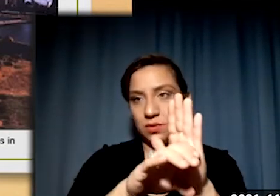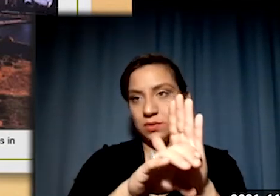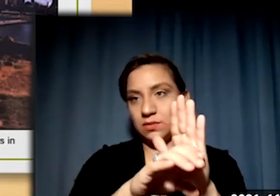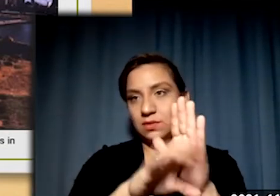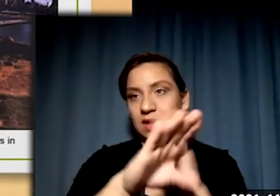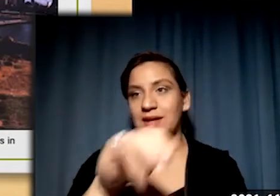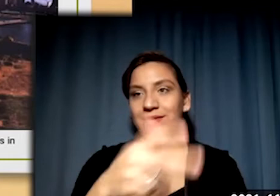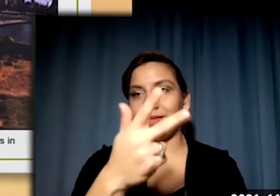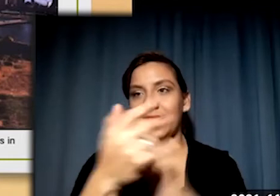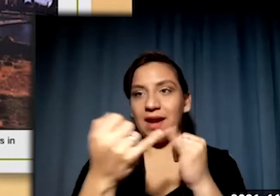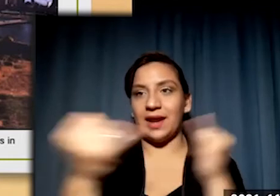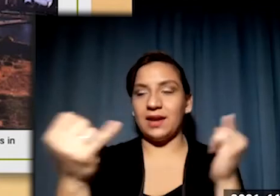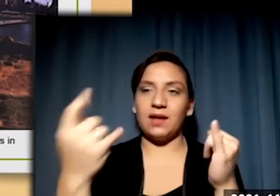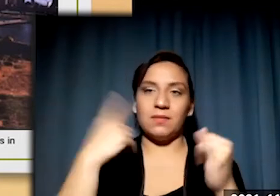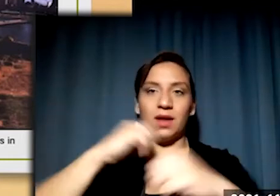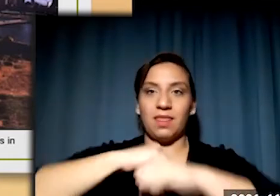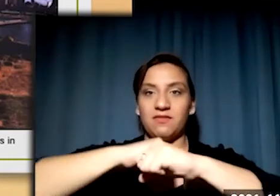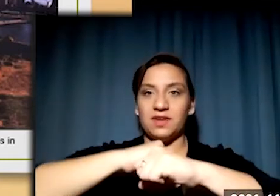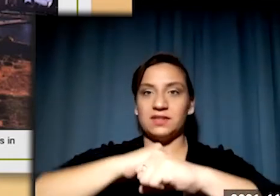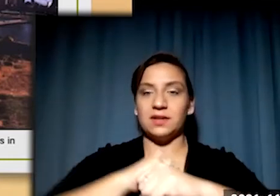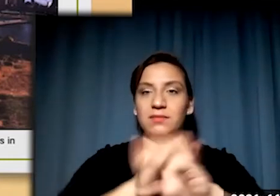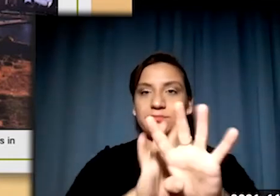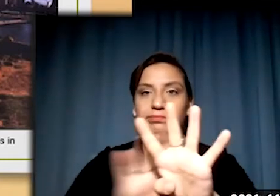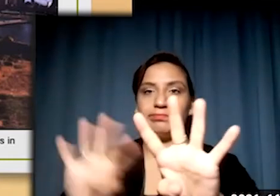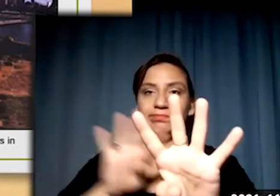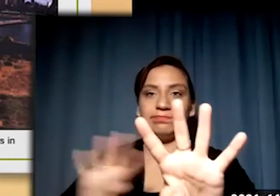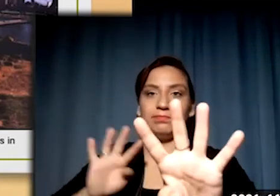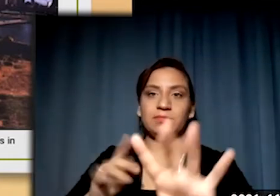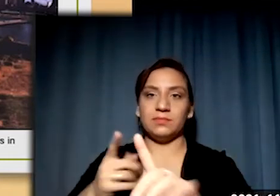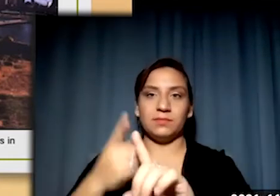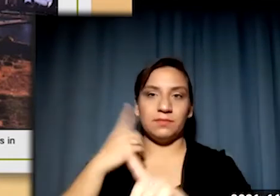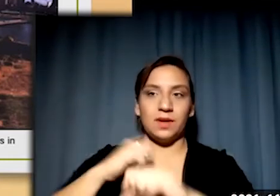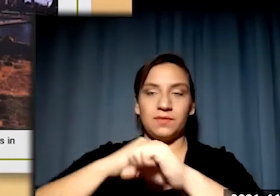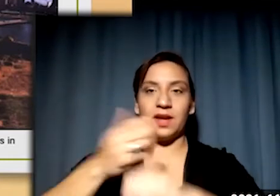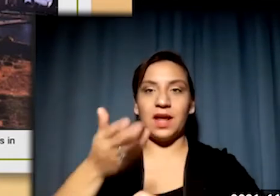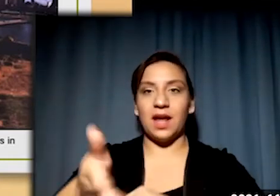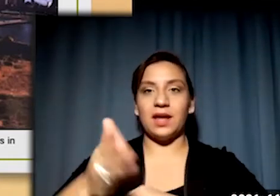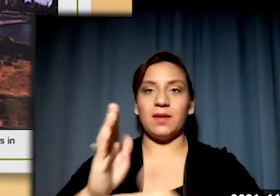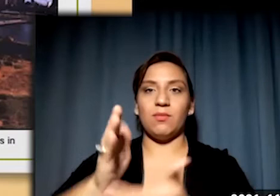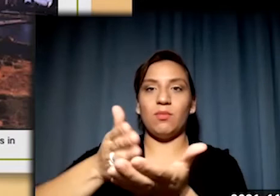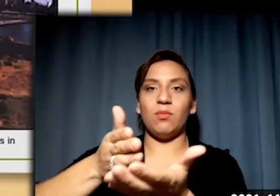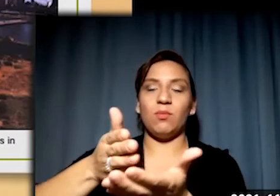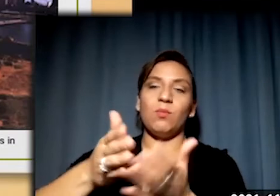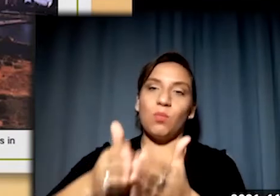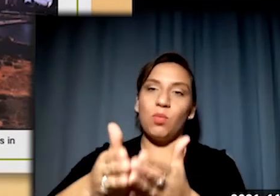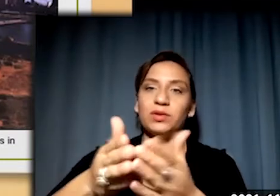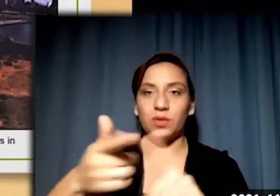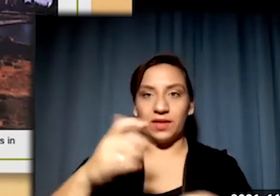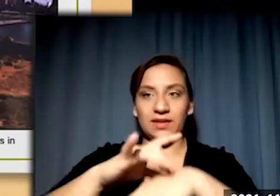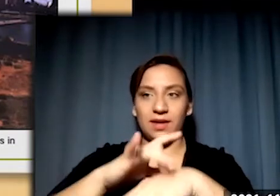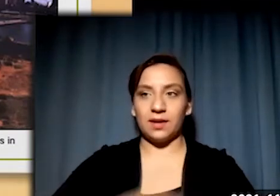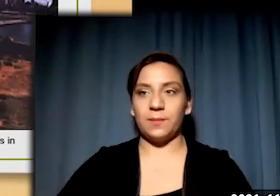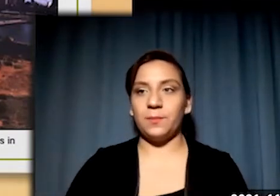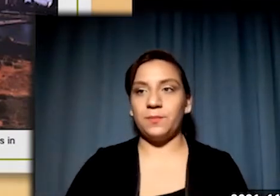Tierra. A fourth and final phase describes the breakup and demolition of defensive